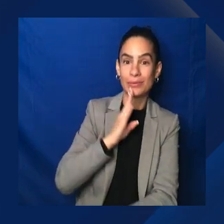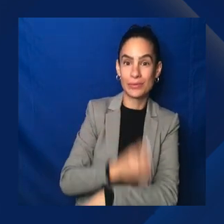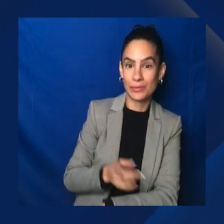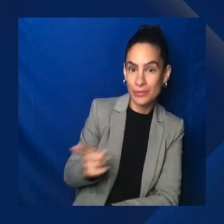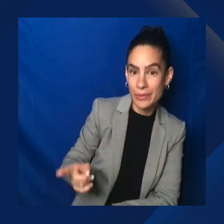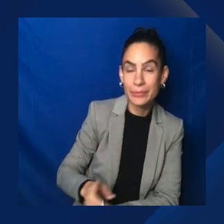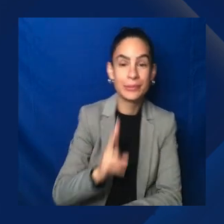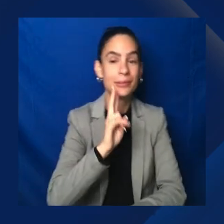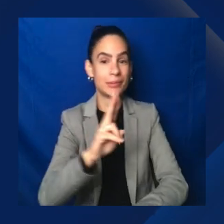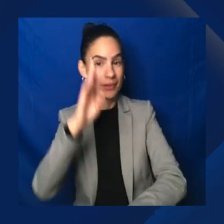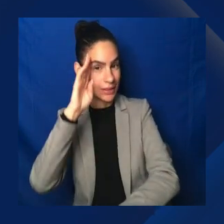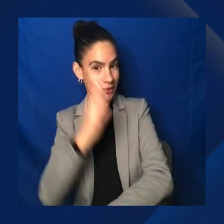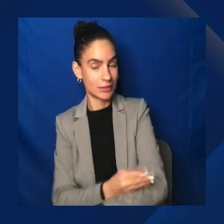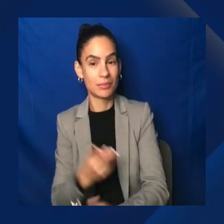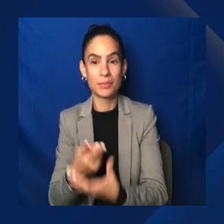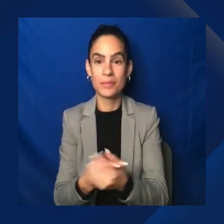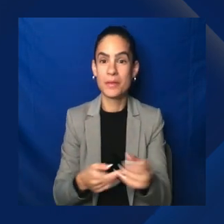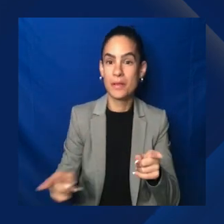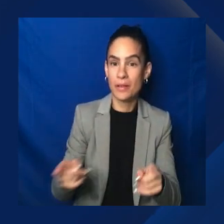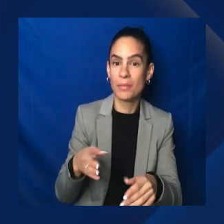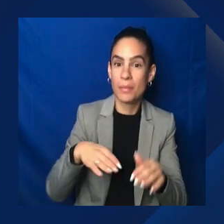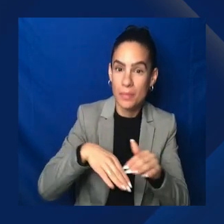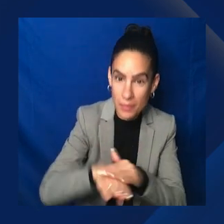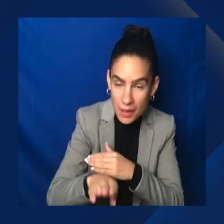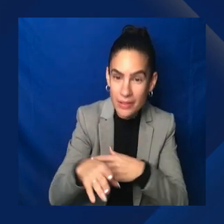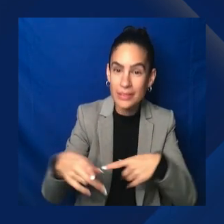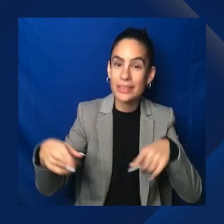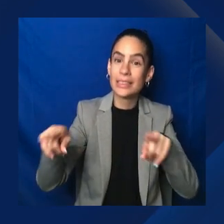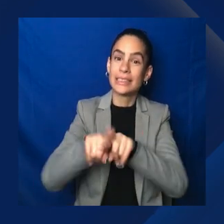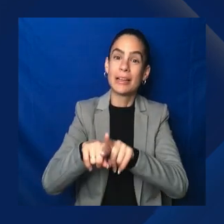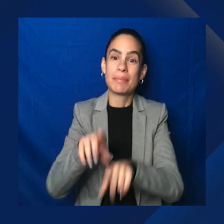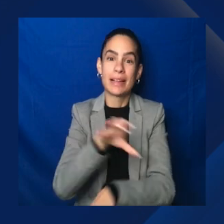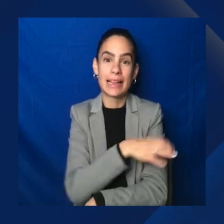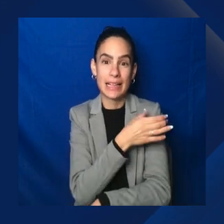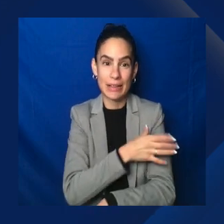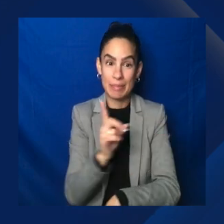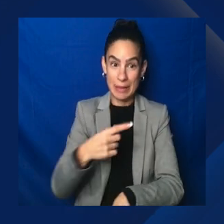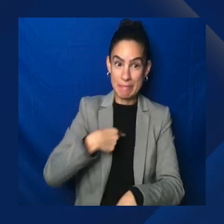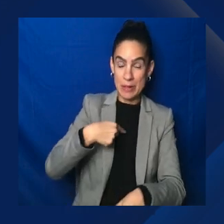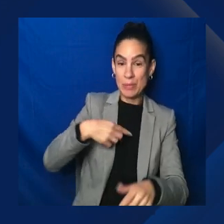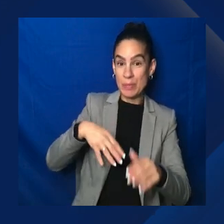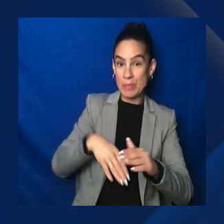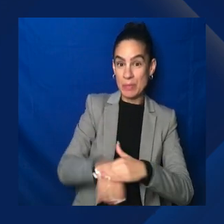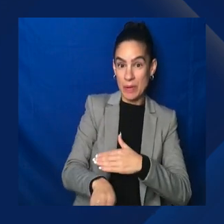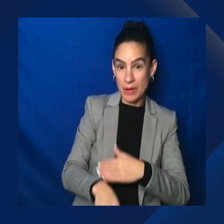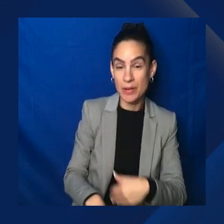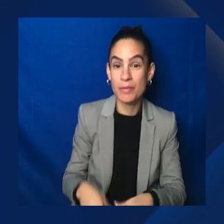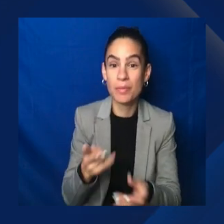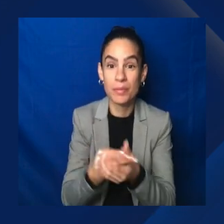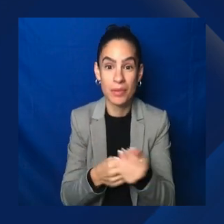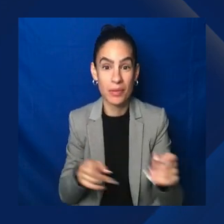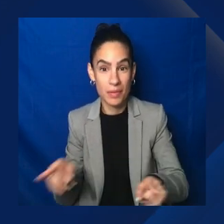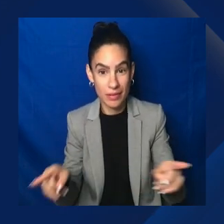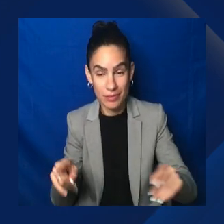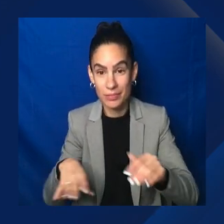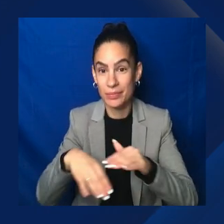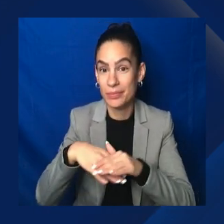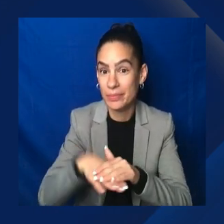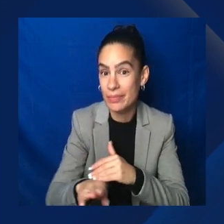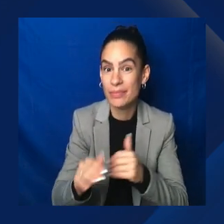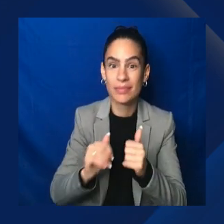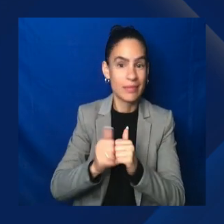same clinic that I was born at. And they were both delivered via C-section.